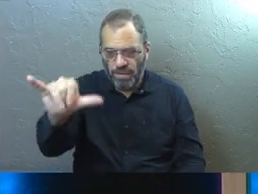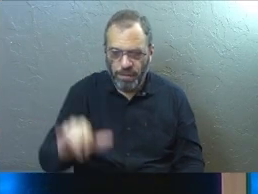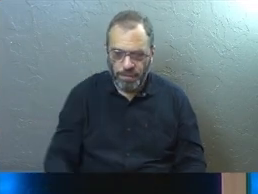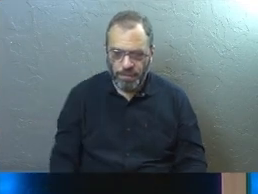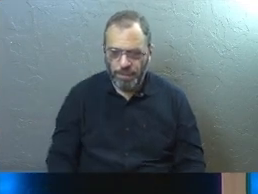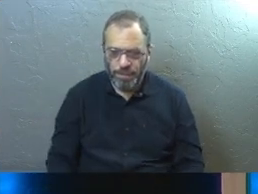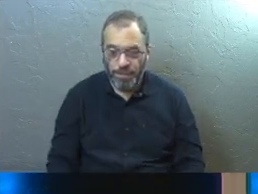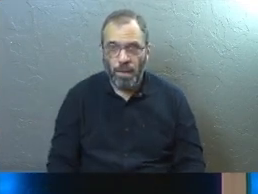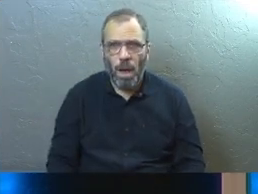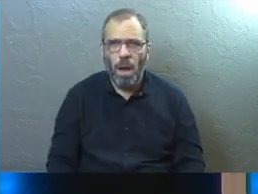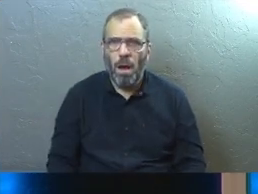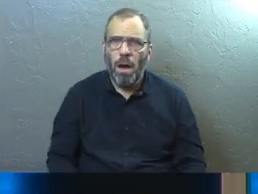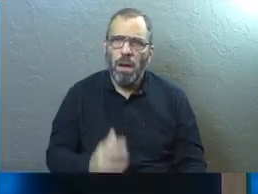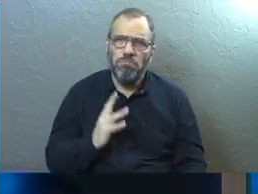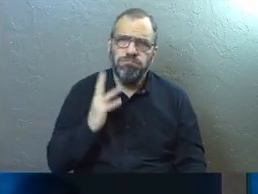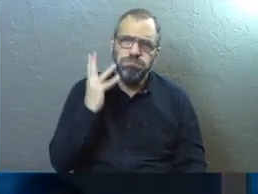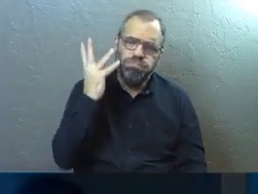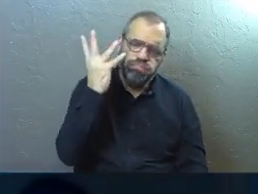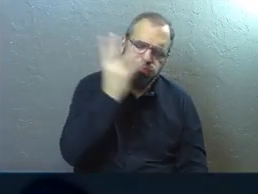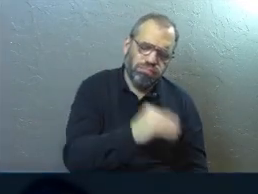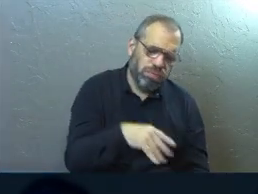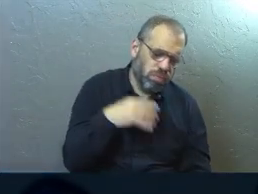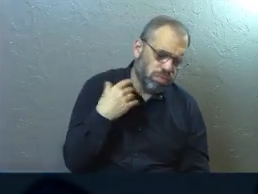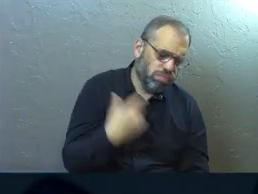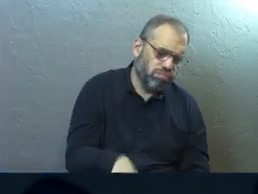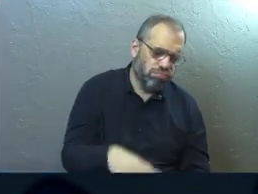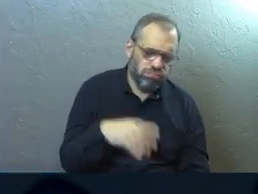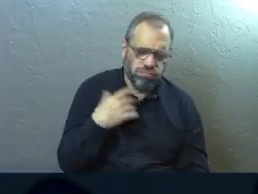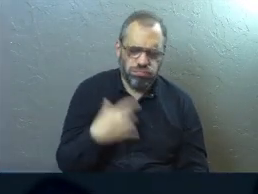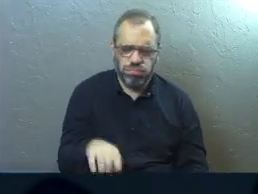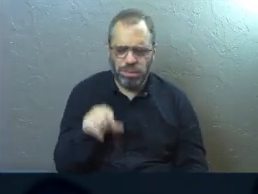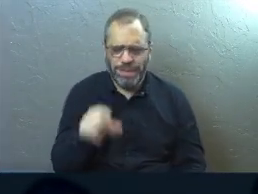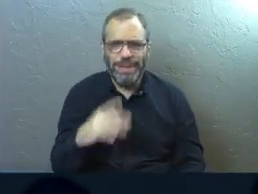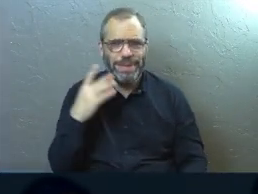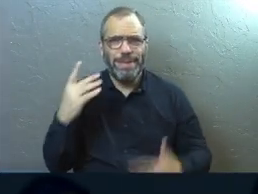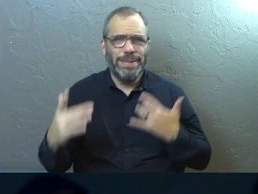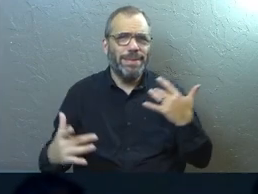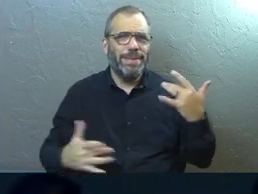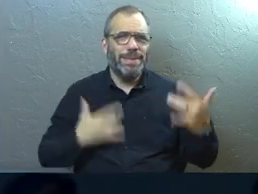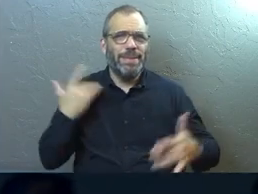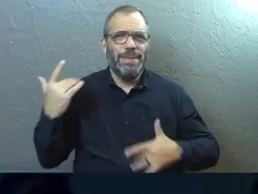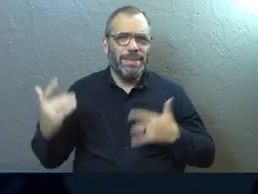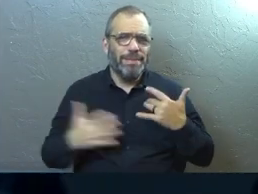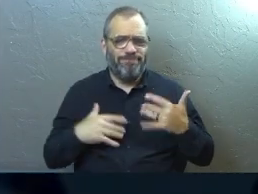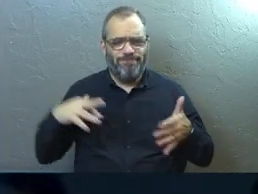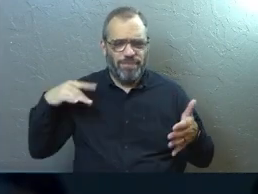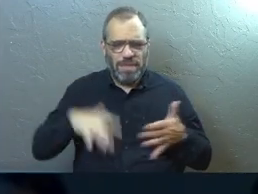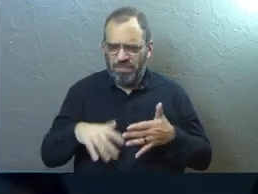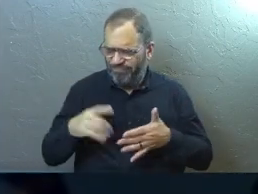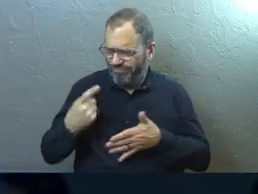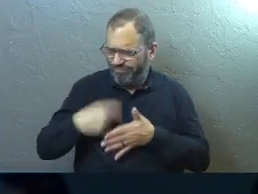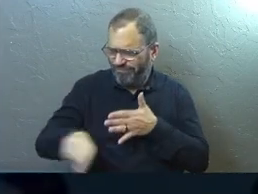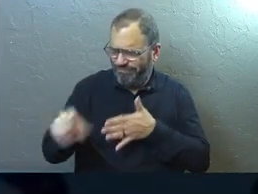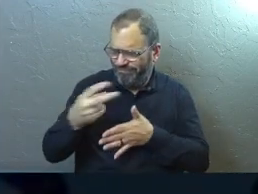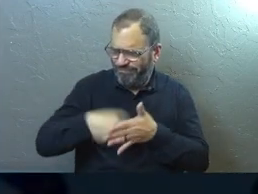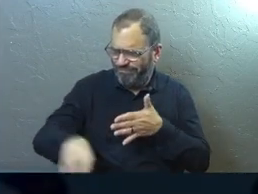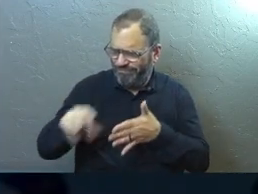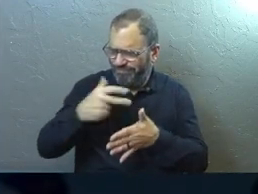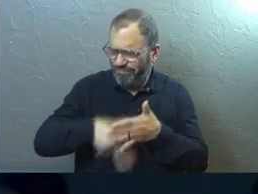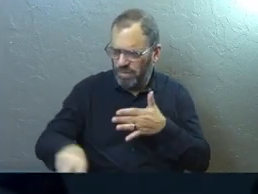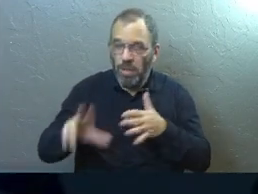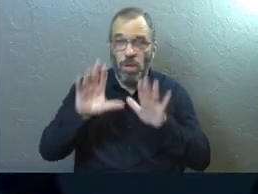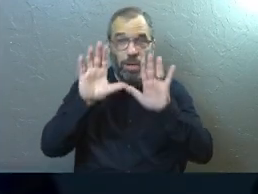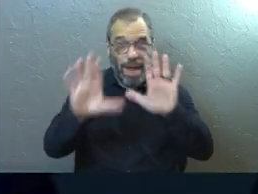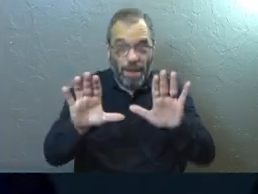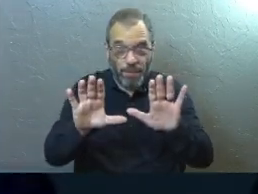forever. This beautiful psalm. So much in there that I'm excited to get to explore over the next few weeks. But now let's just for a moment, let's